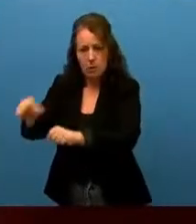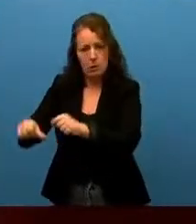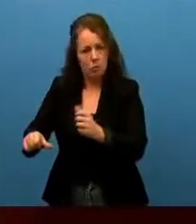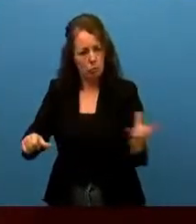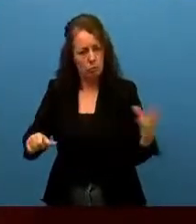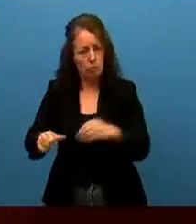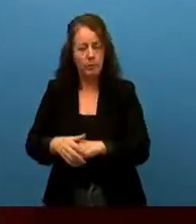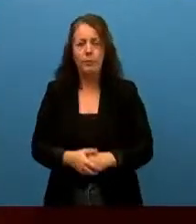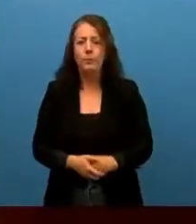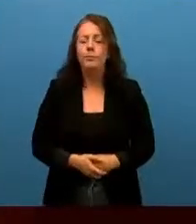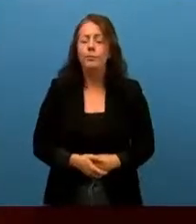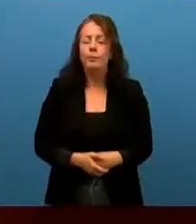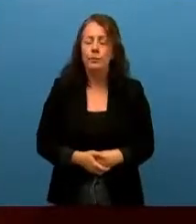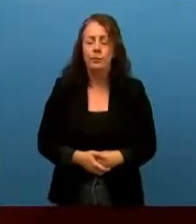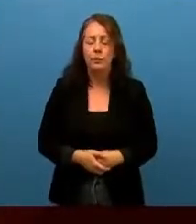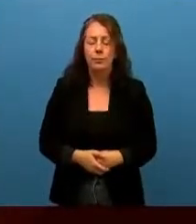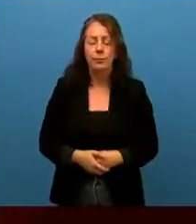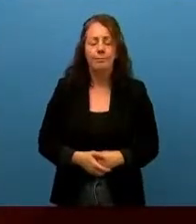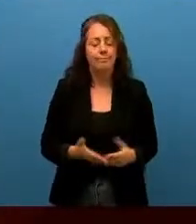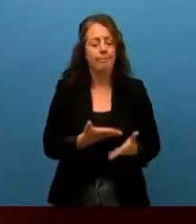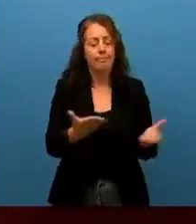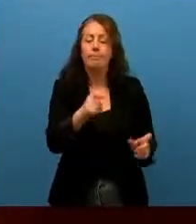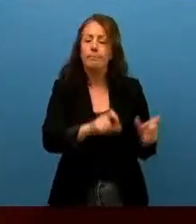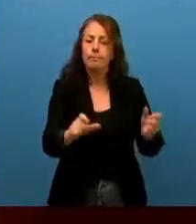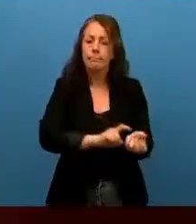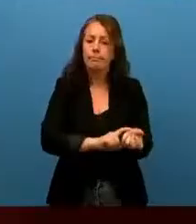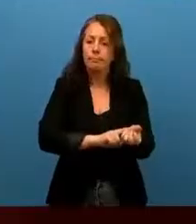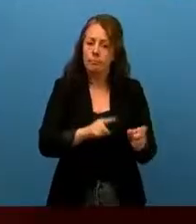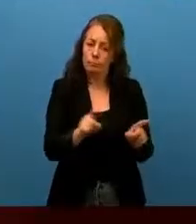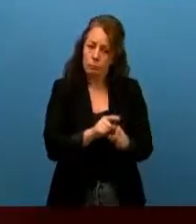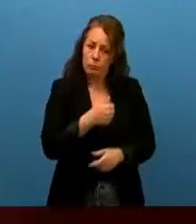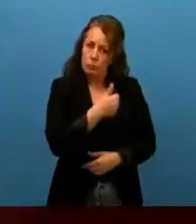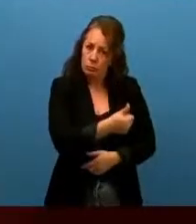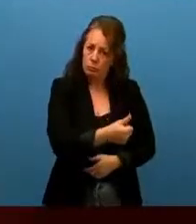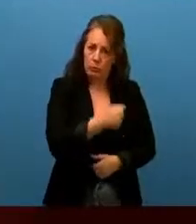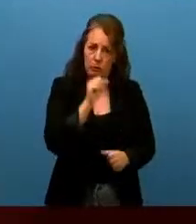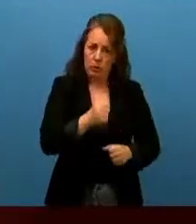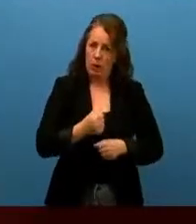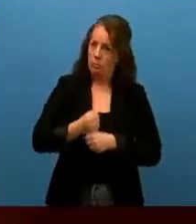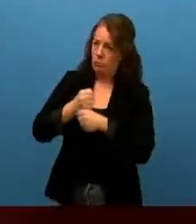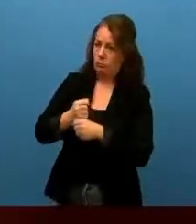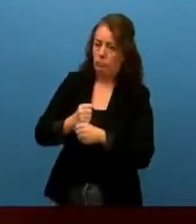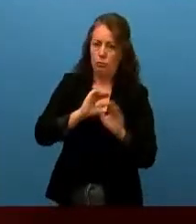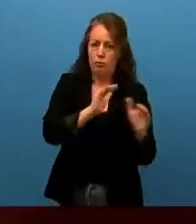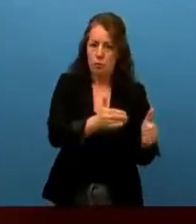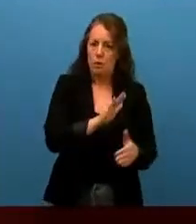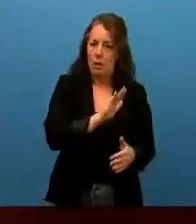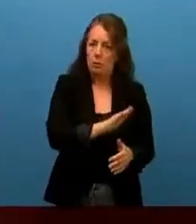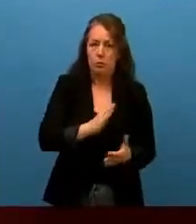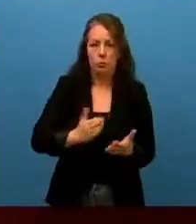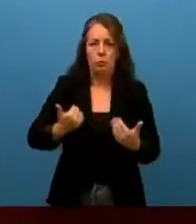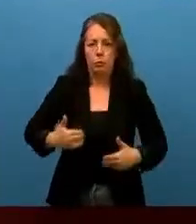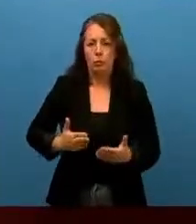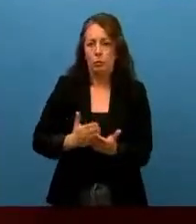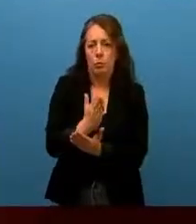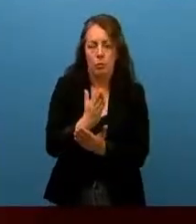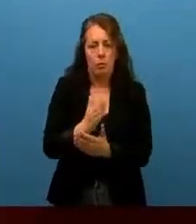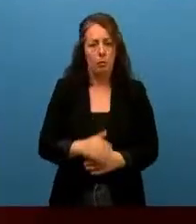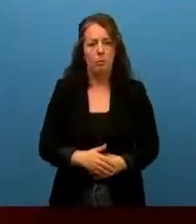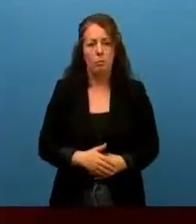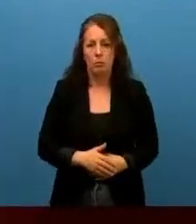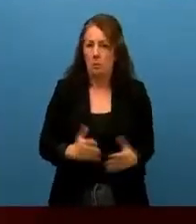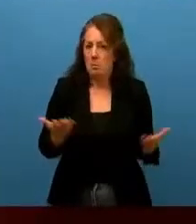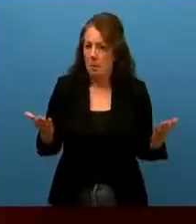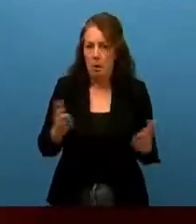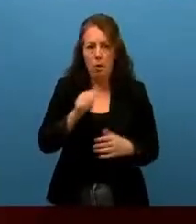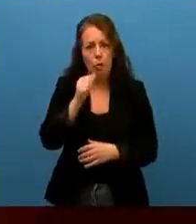Moreover, indigenous peoples should be able to promote human rights, including in the UN meetings, without fear of reprisals, intimidation, or threats of